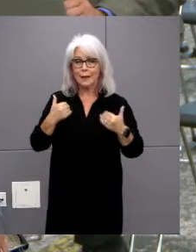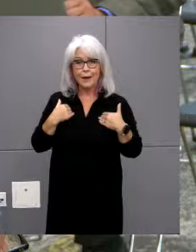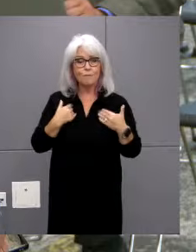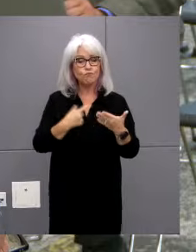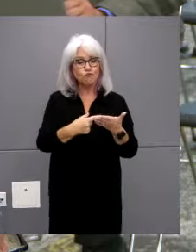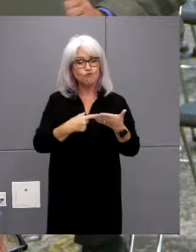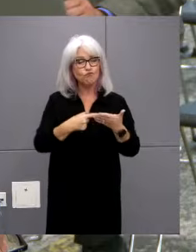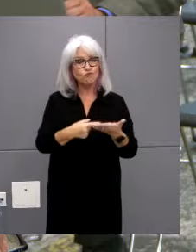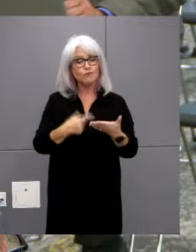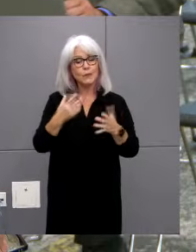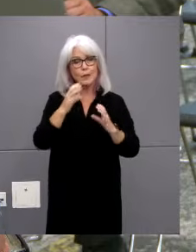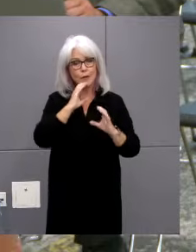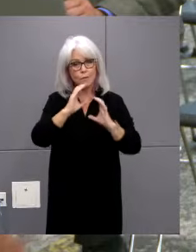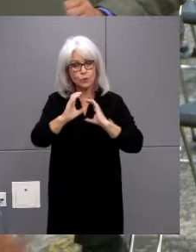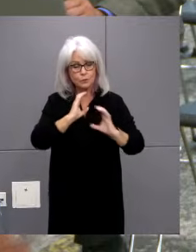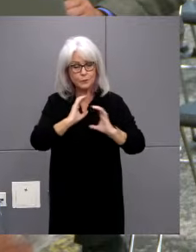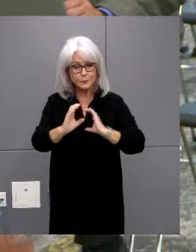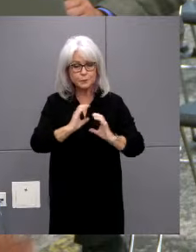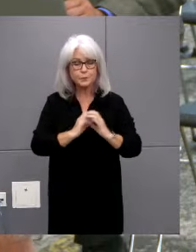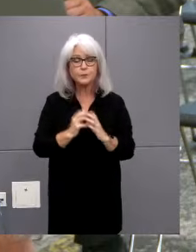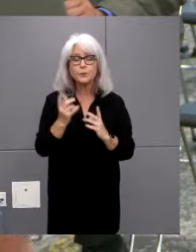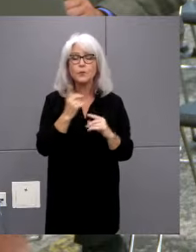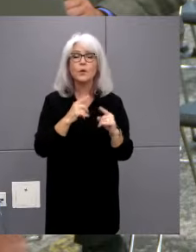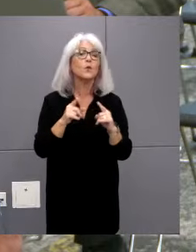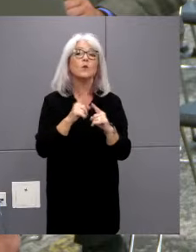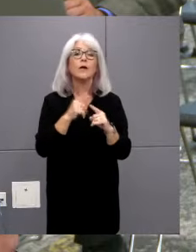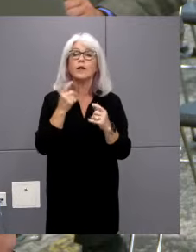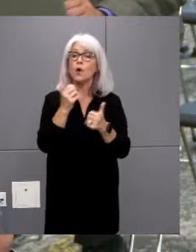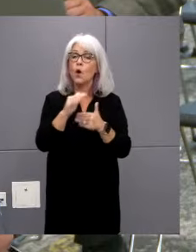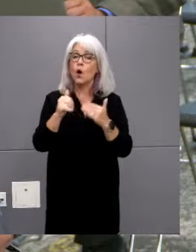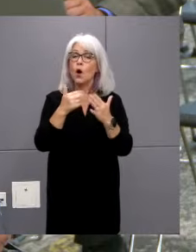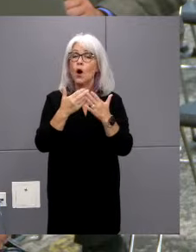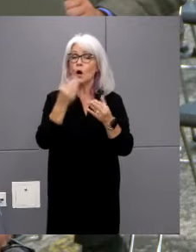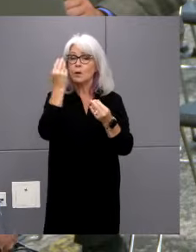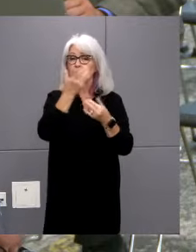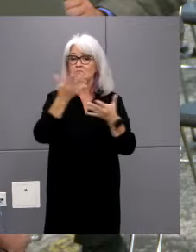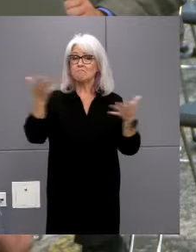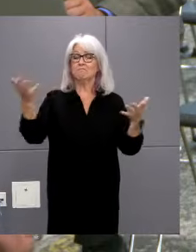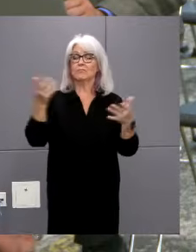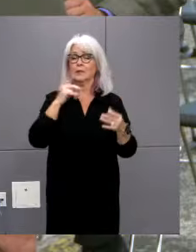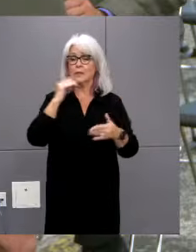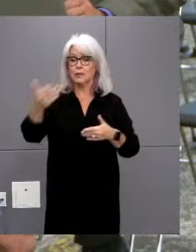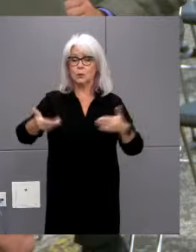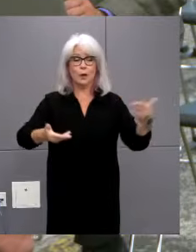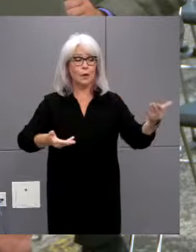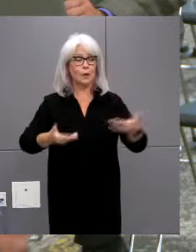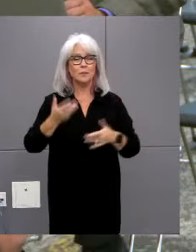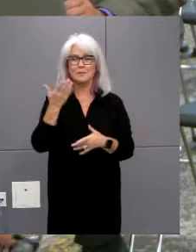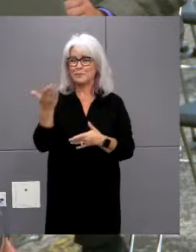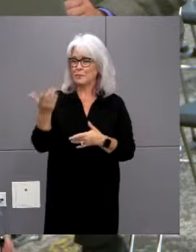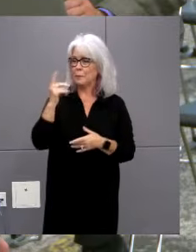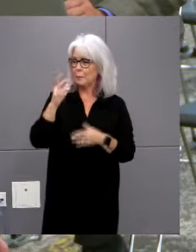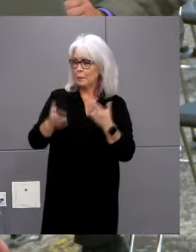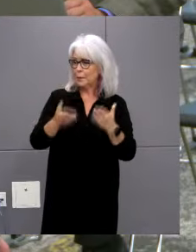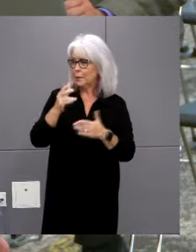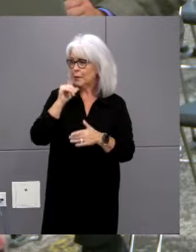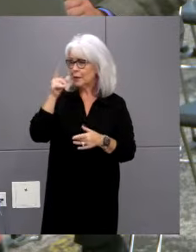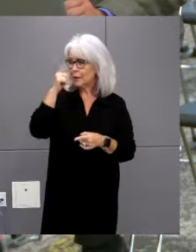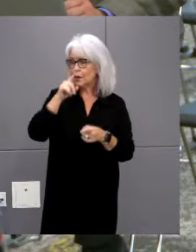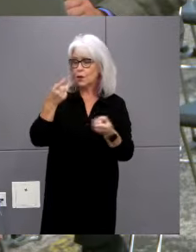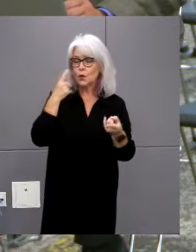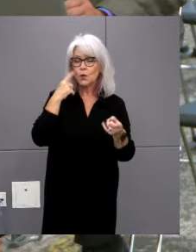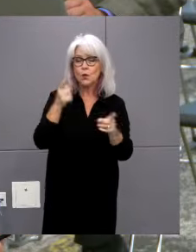just like to encourage that, because when all things are welcomed, regardless of belief, I know anytime we hear someone that doesn't agree with what we are